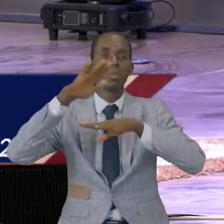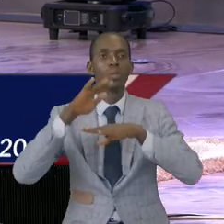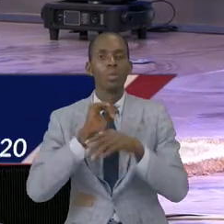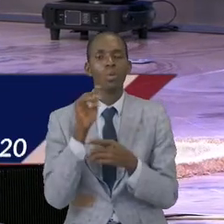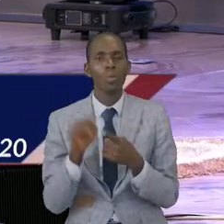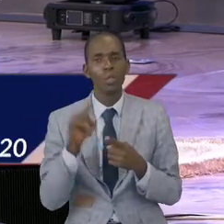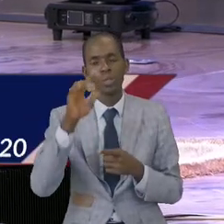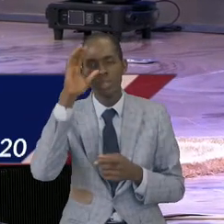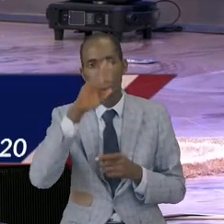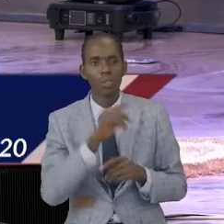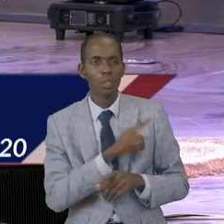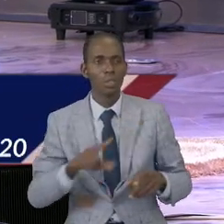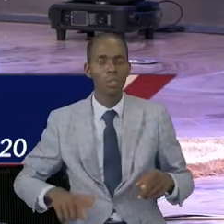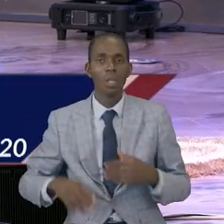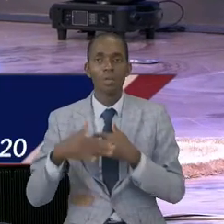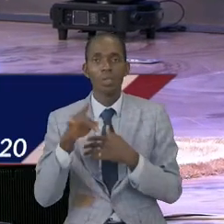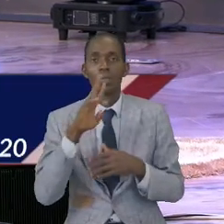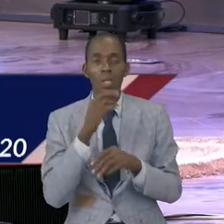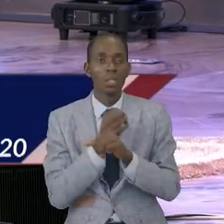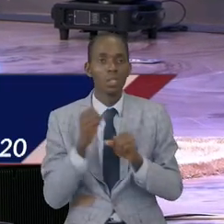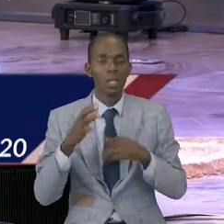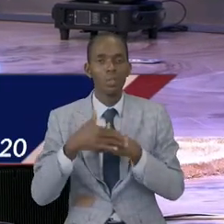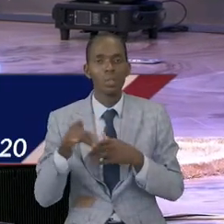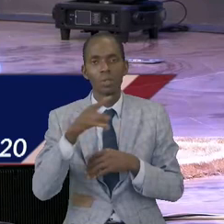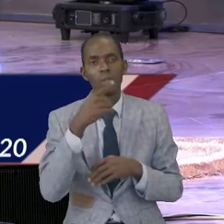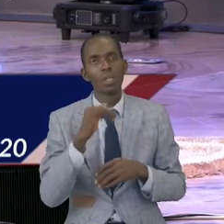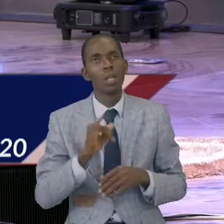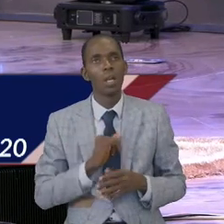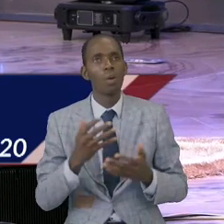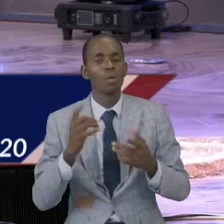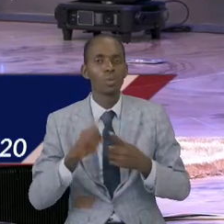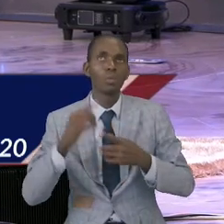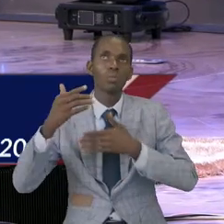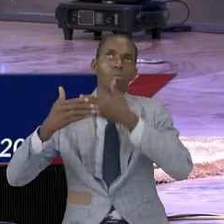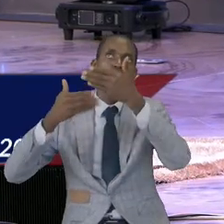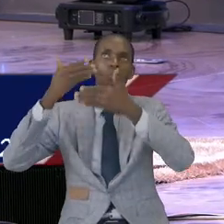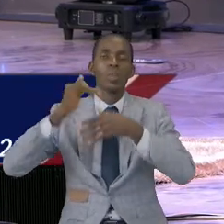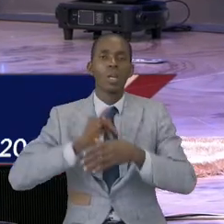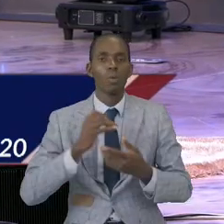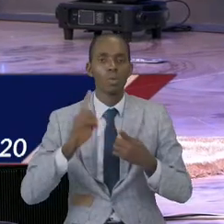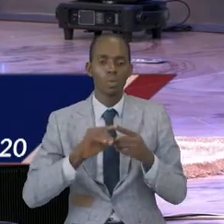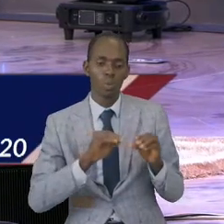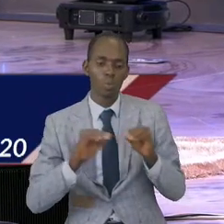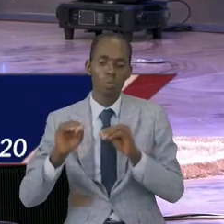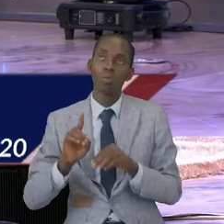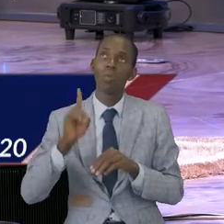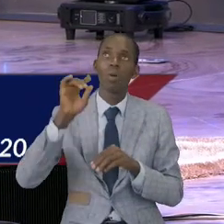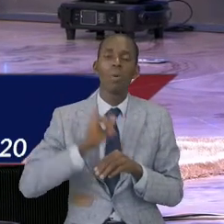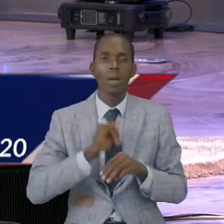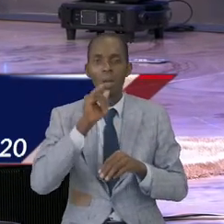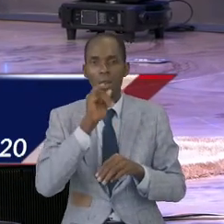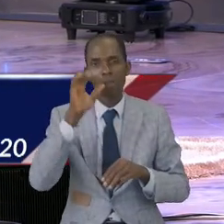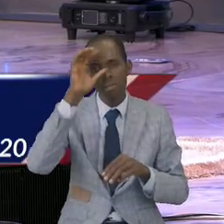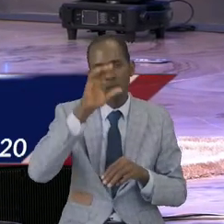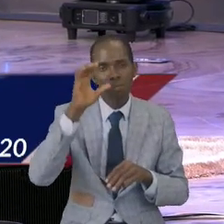you seek the Lord after you are saved, and when you say, I want to progress, I want to move on, I'm seeking